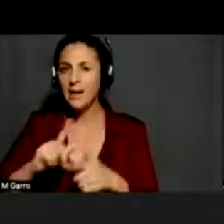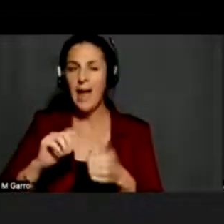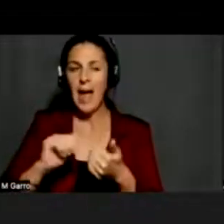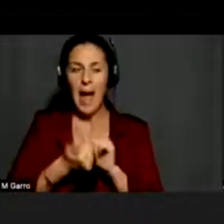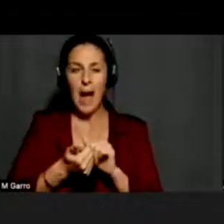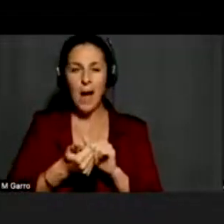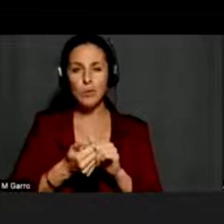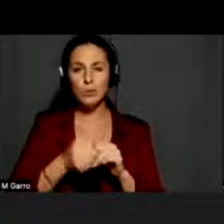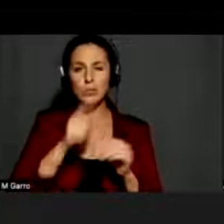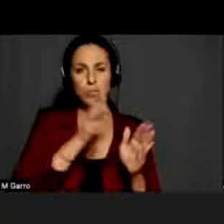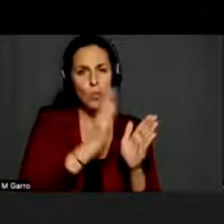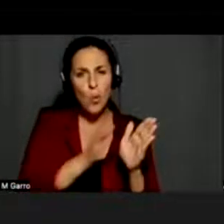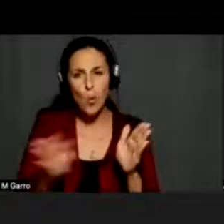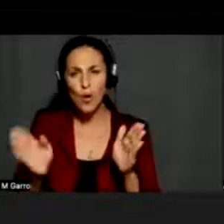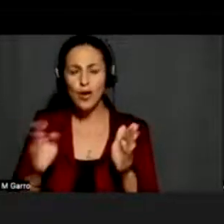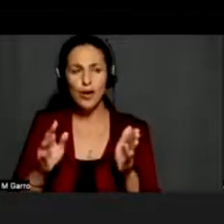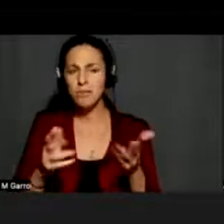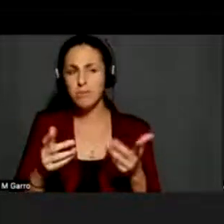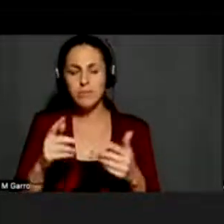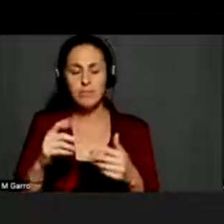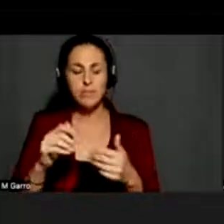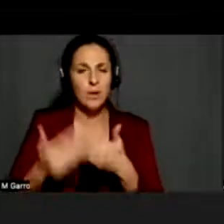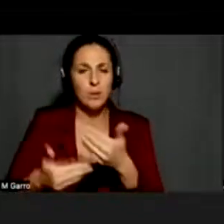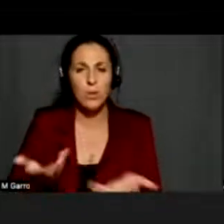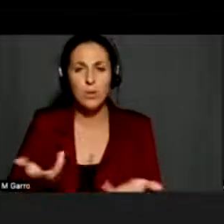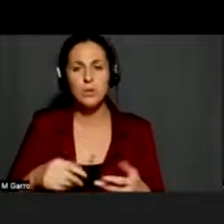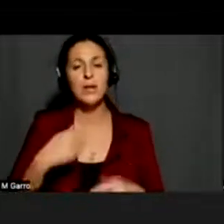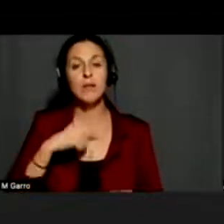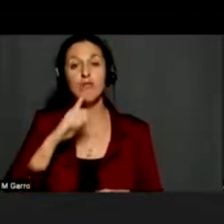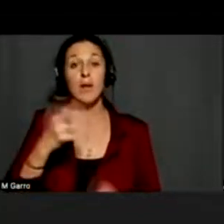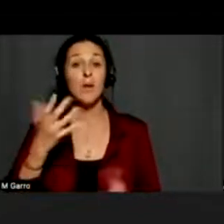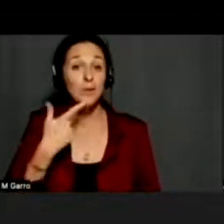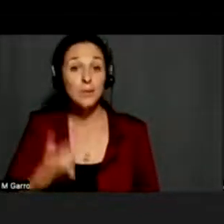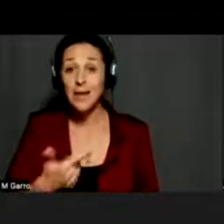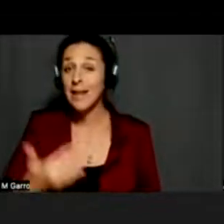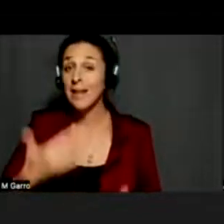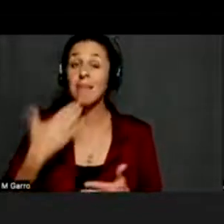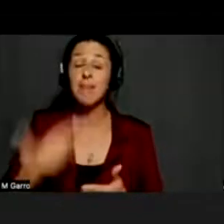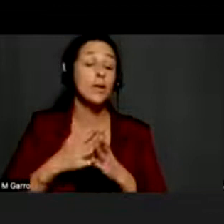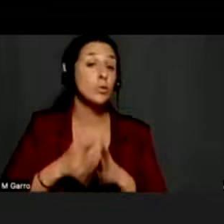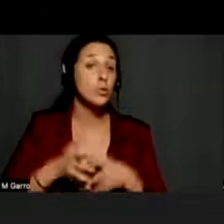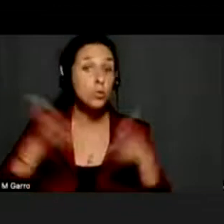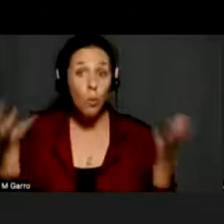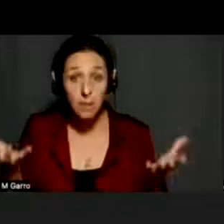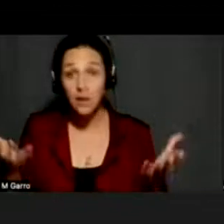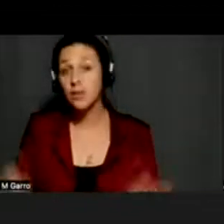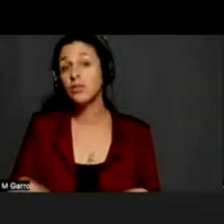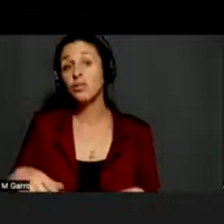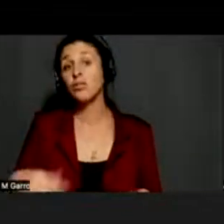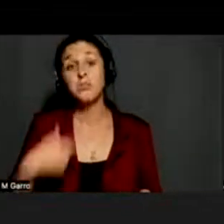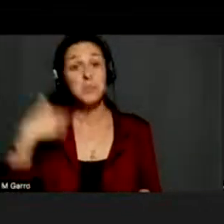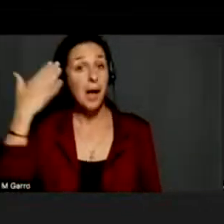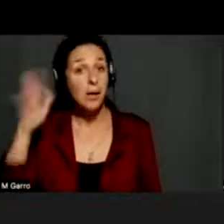go. But I really want to say thank you so much. I don't know if it's like